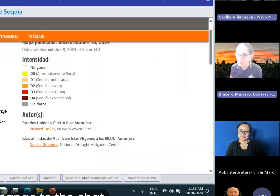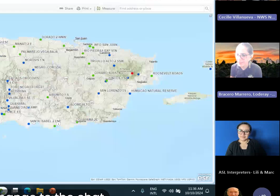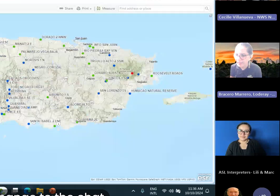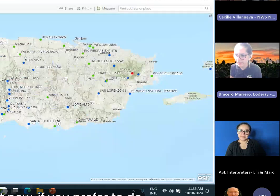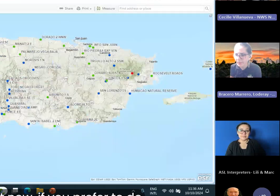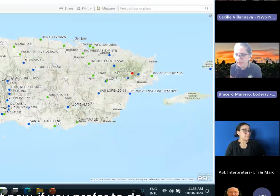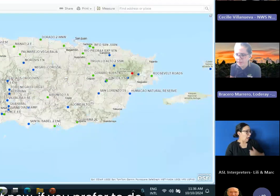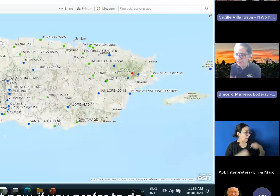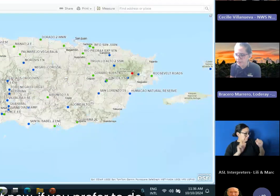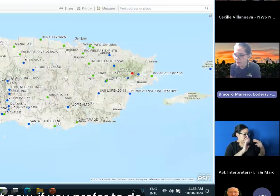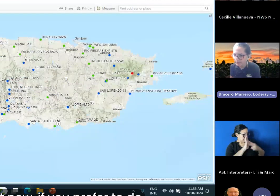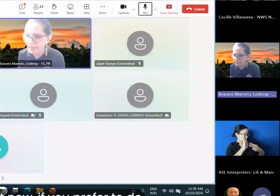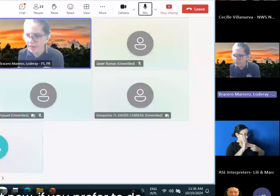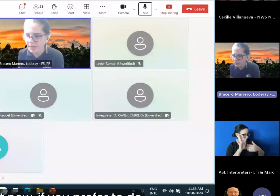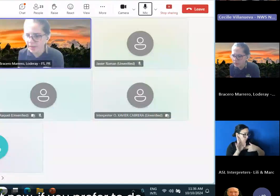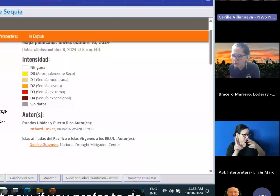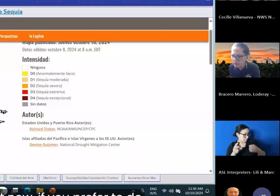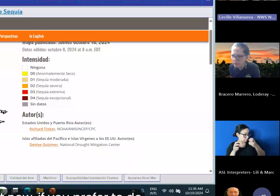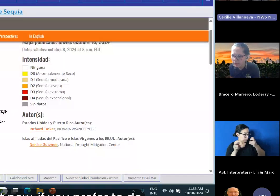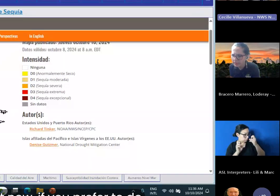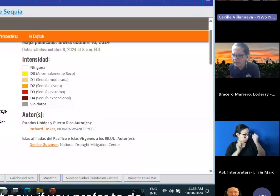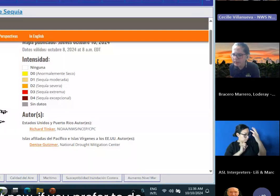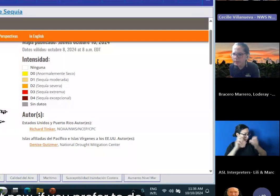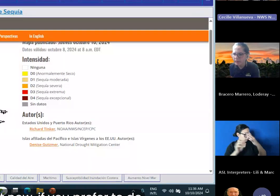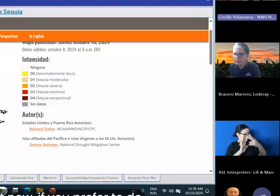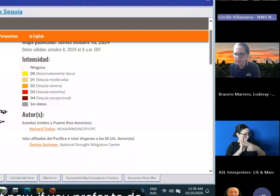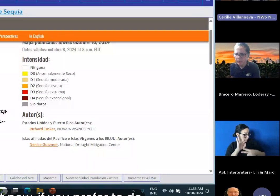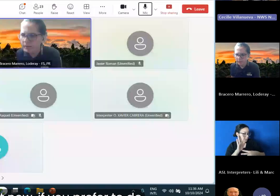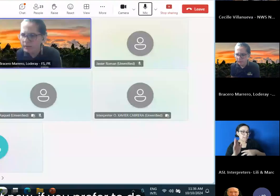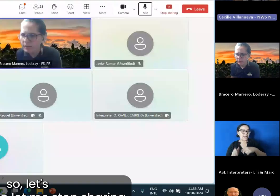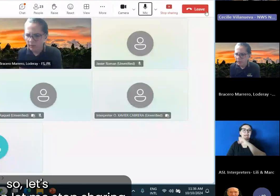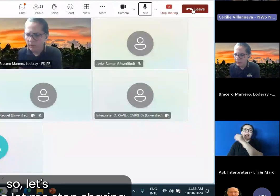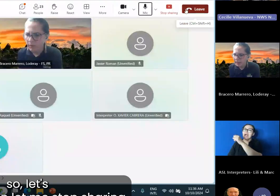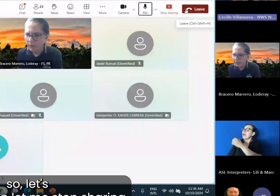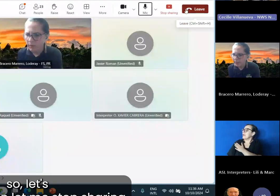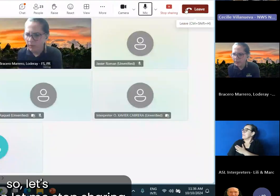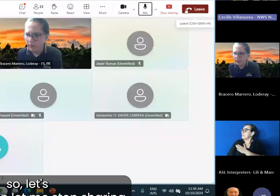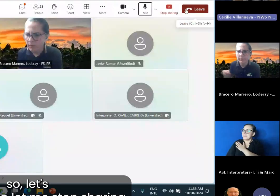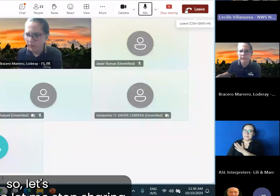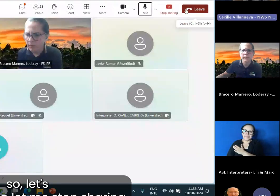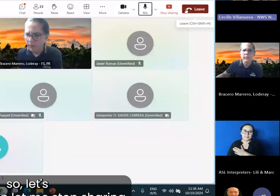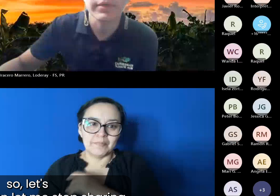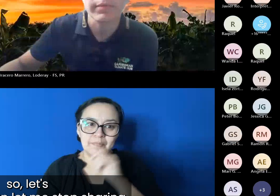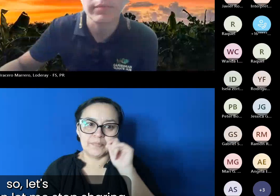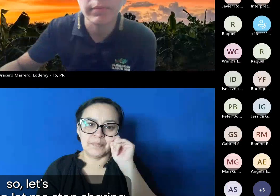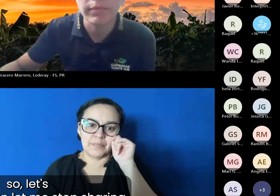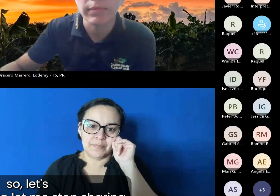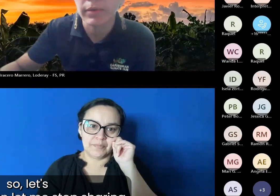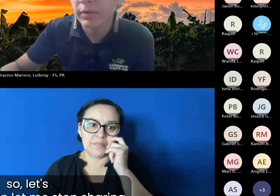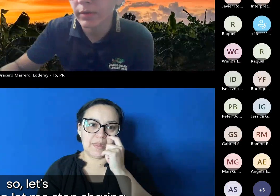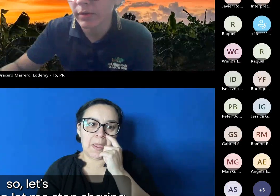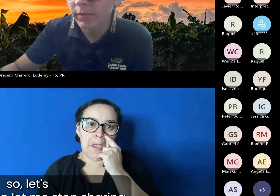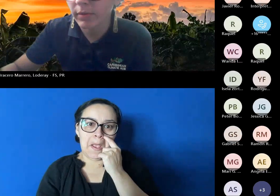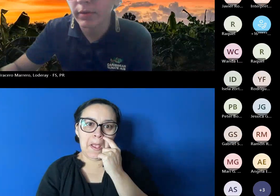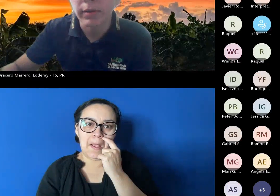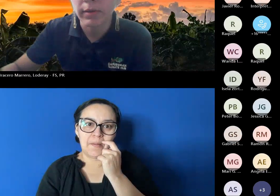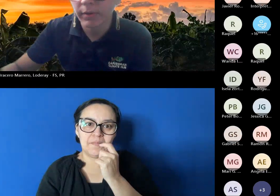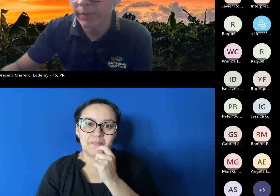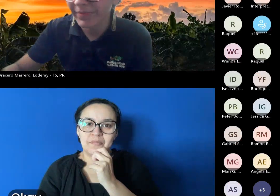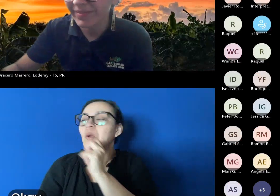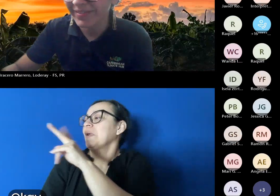chat now. I can read it now if you prefer to do so. Let's see if you can. Let me stop sharing.